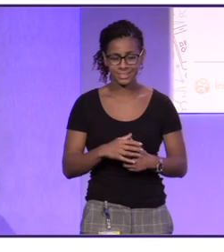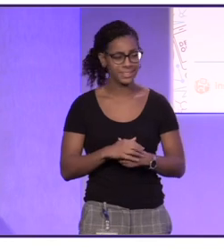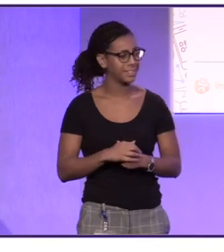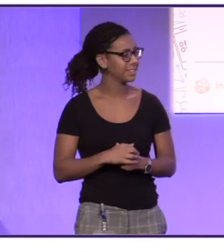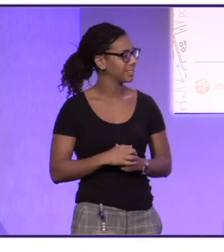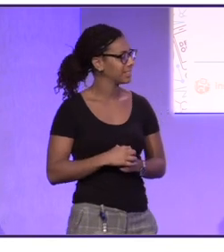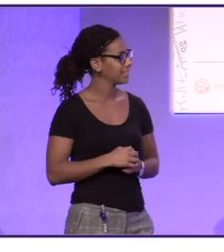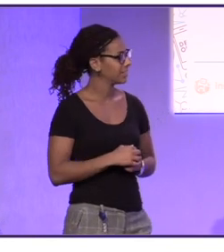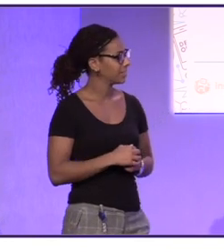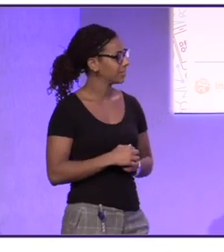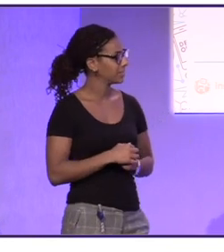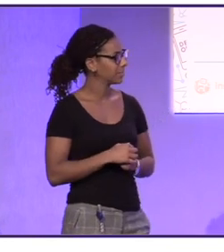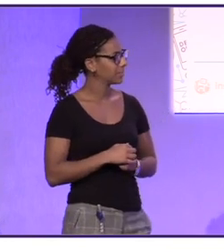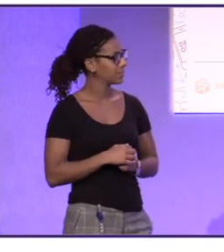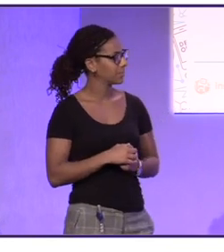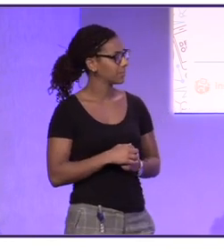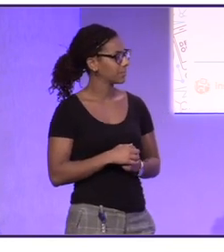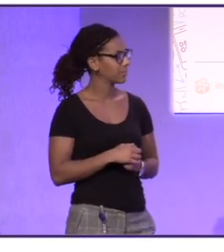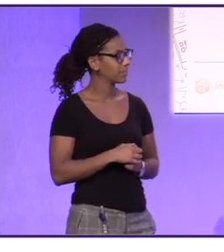But